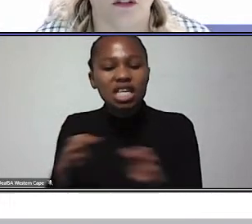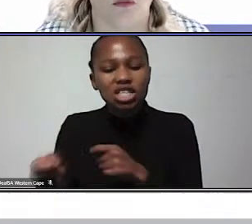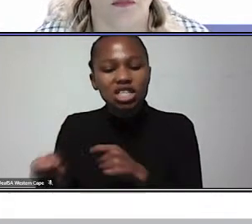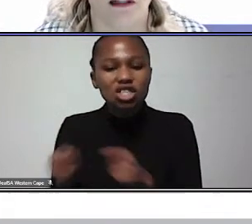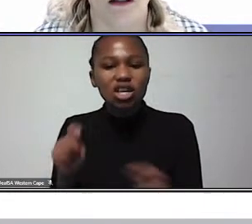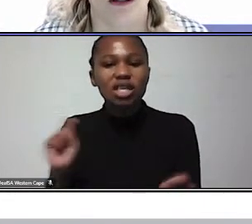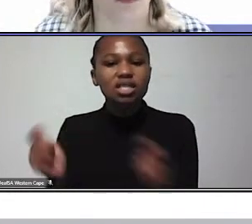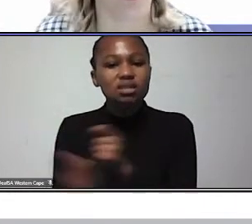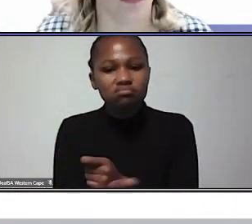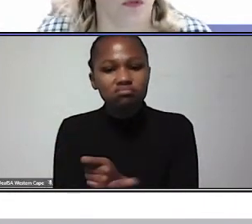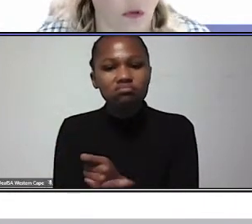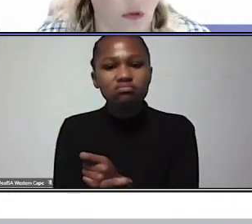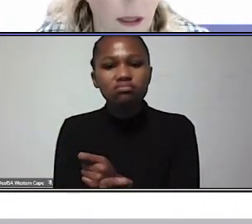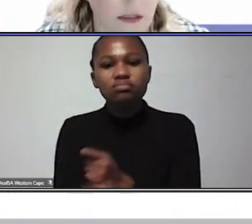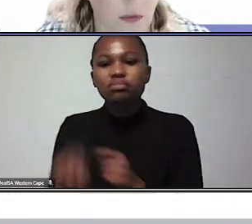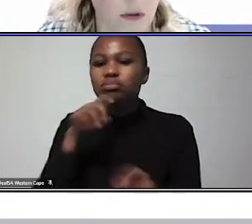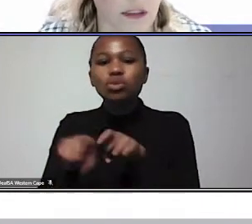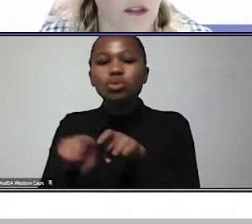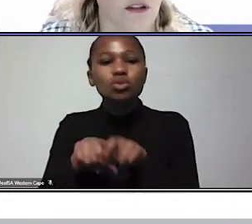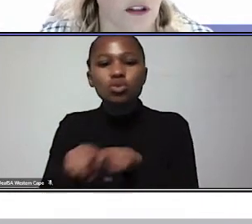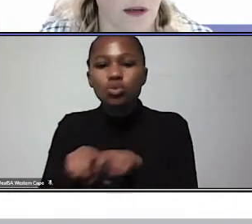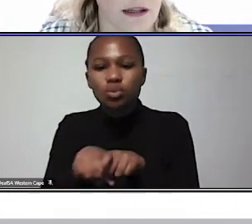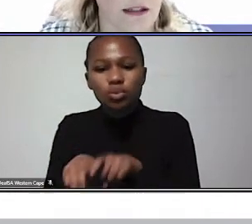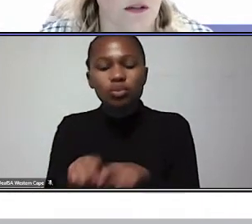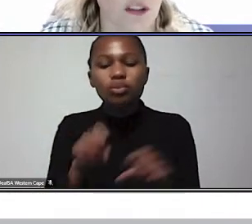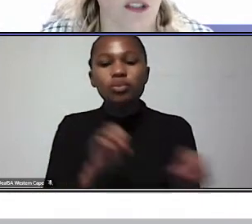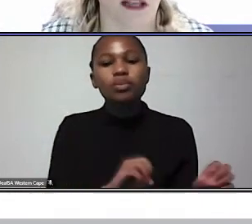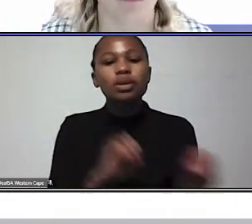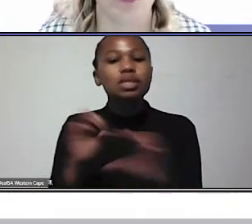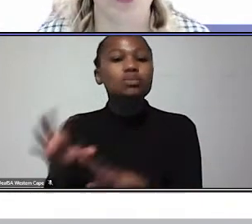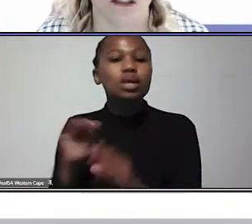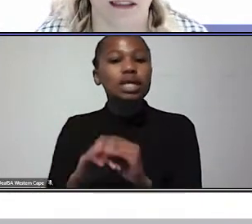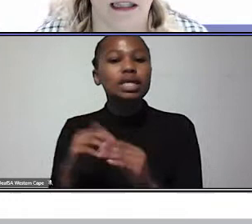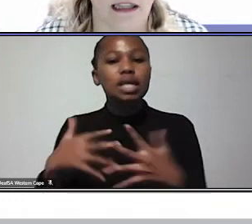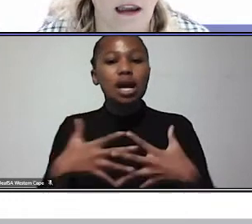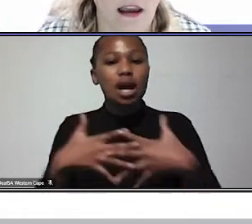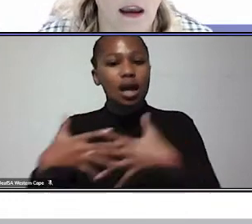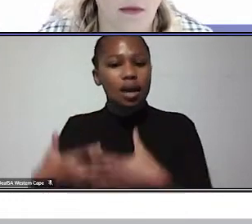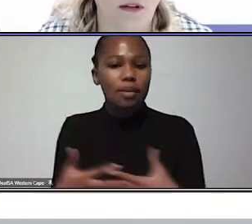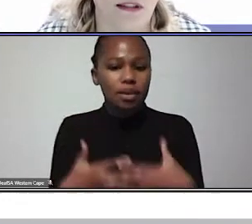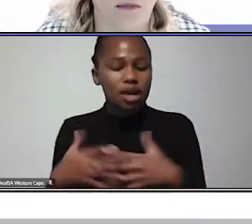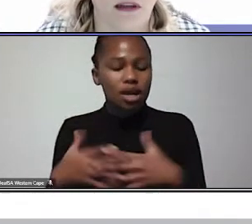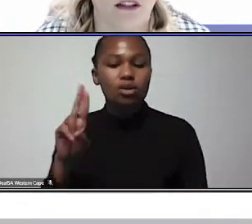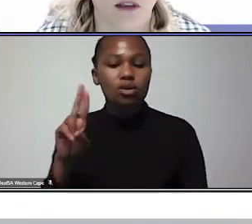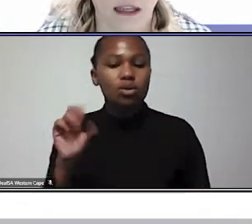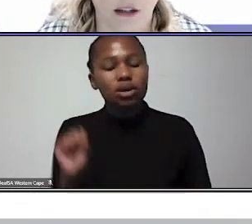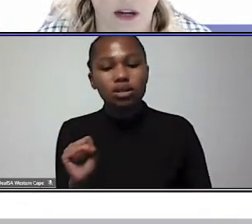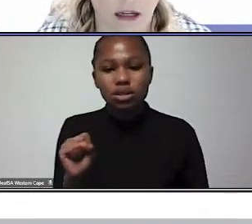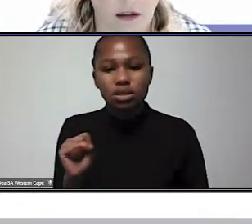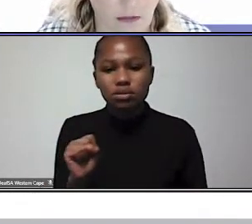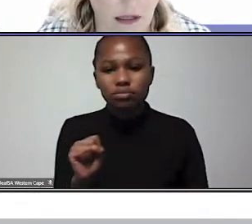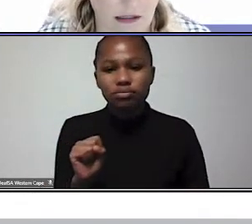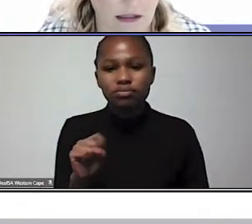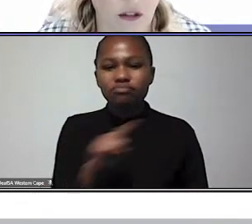not that it will completely stop all exports into the US. It will just become more costly because similar to any trade agreement, you